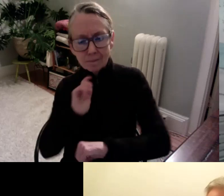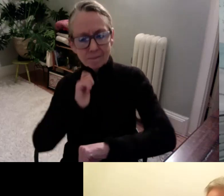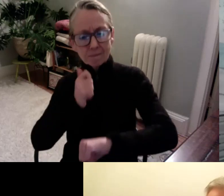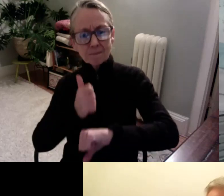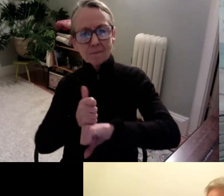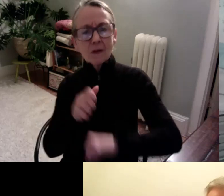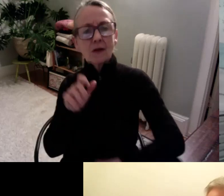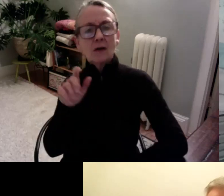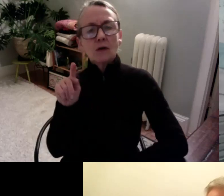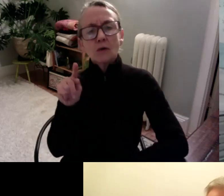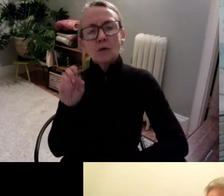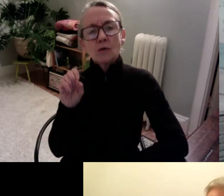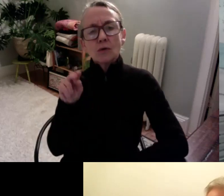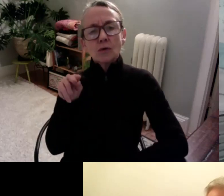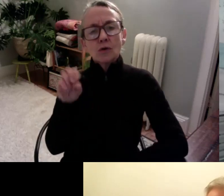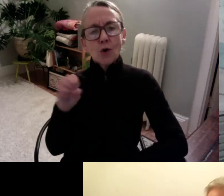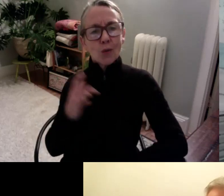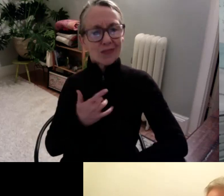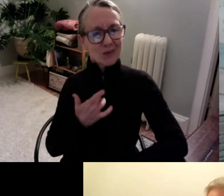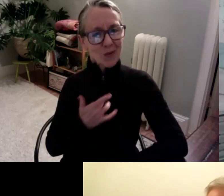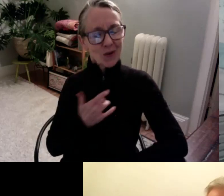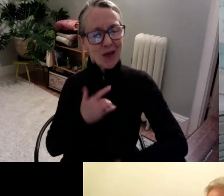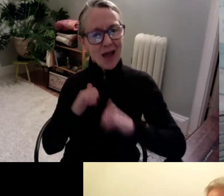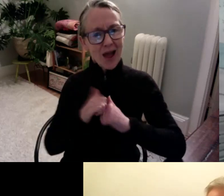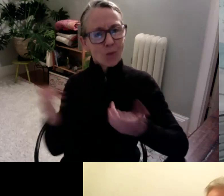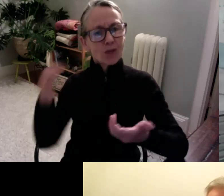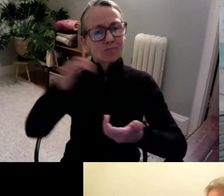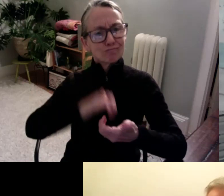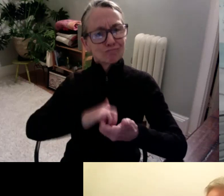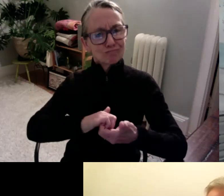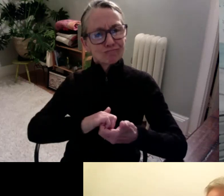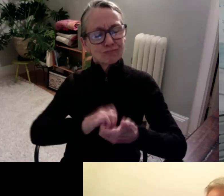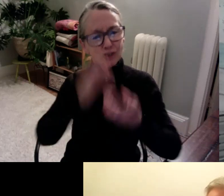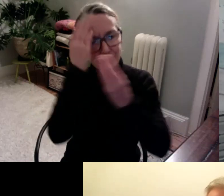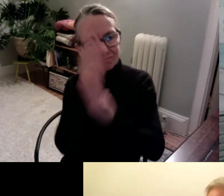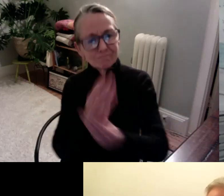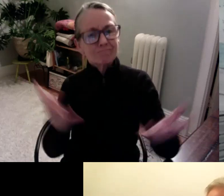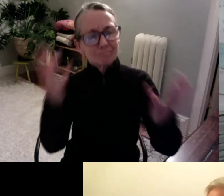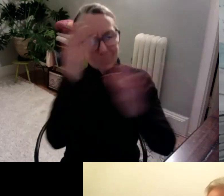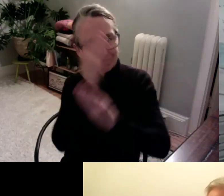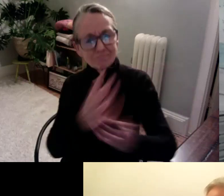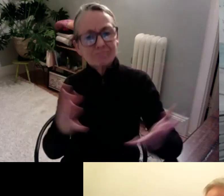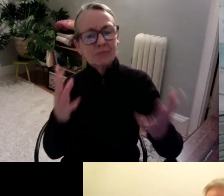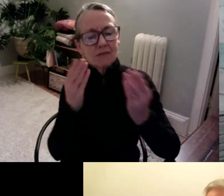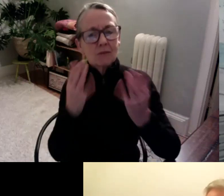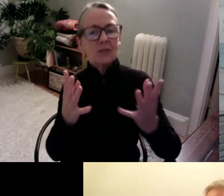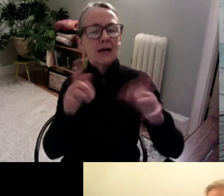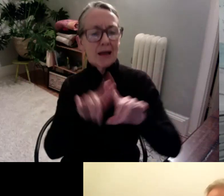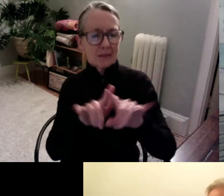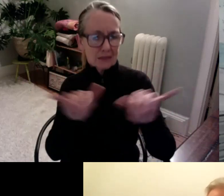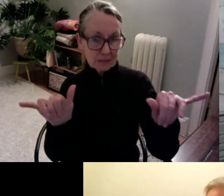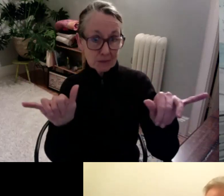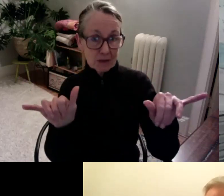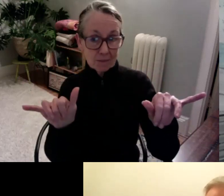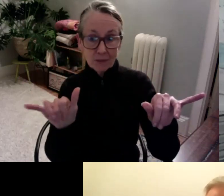tone of how we are going to partner to get the information at the same time. So